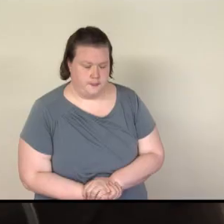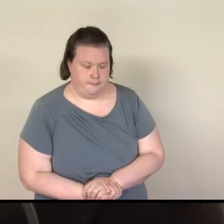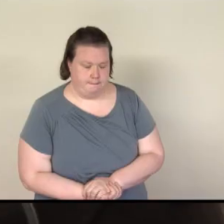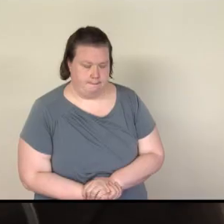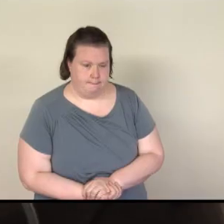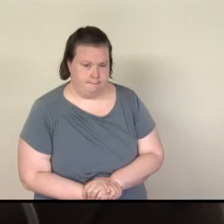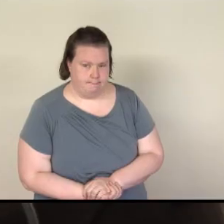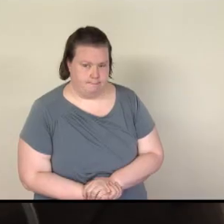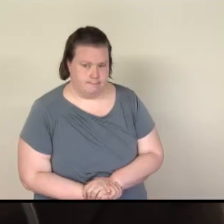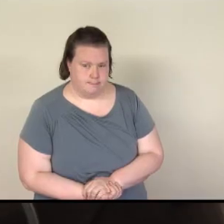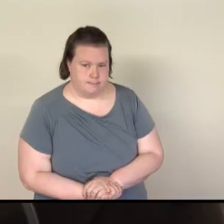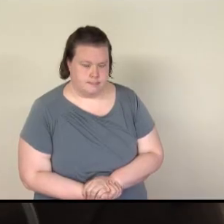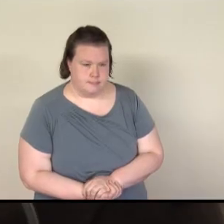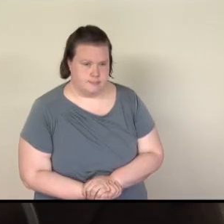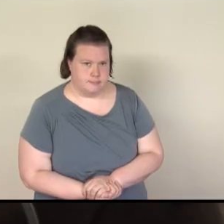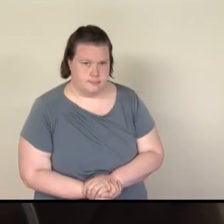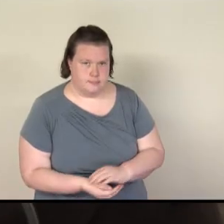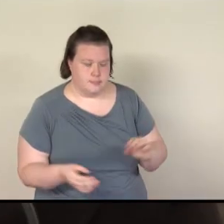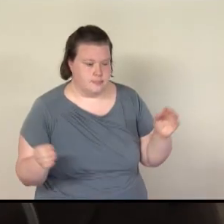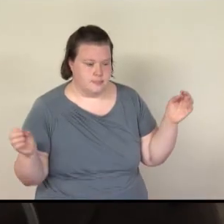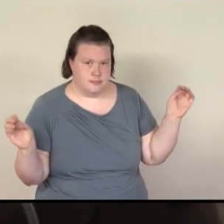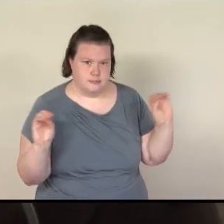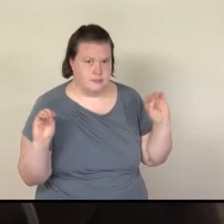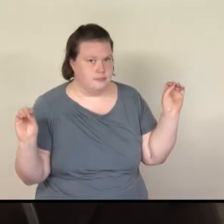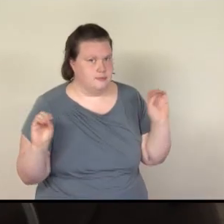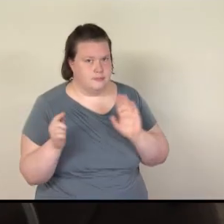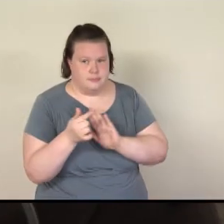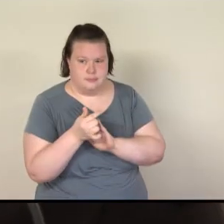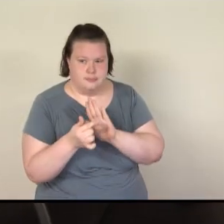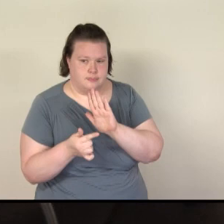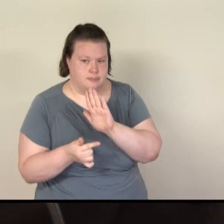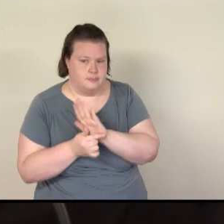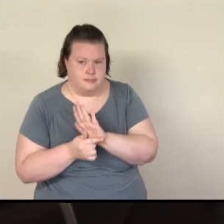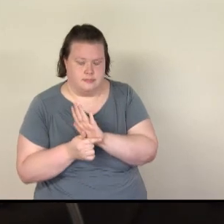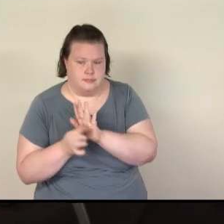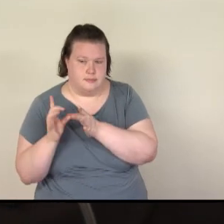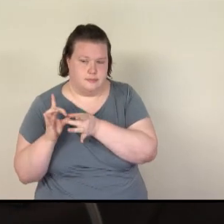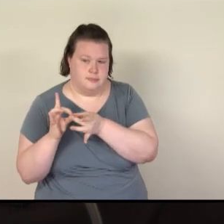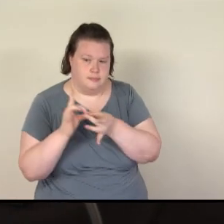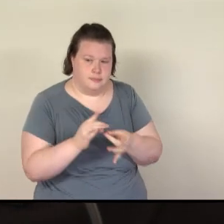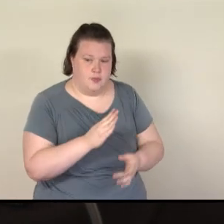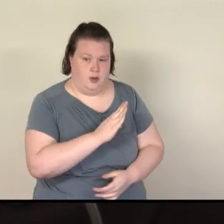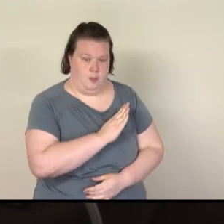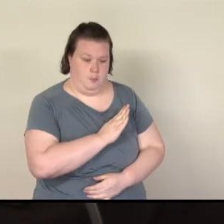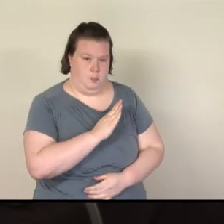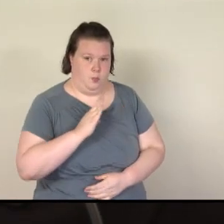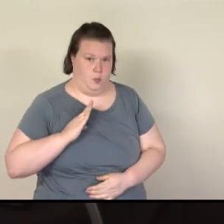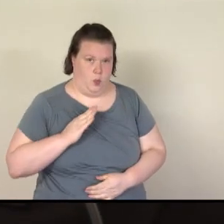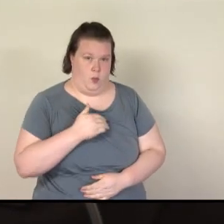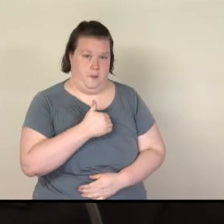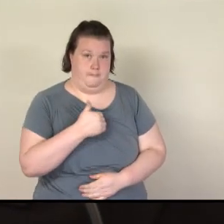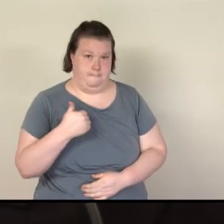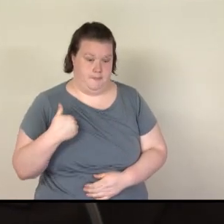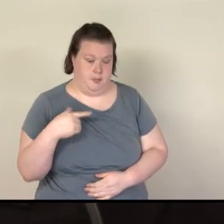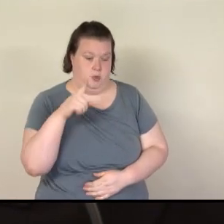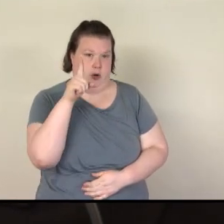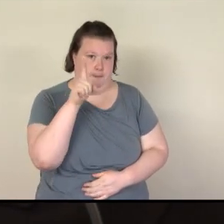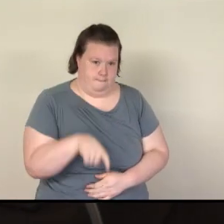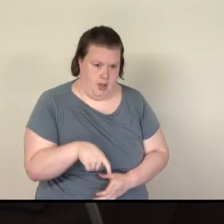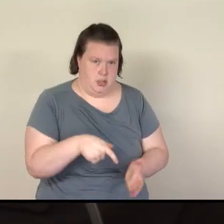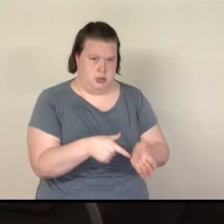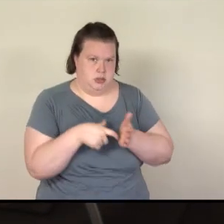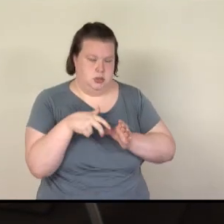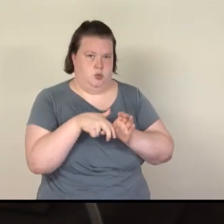practically no law out there dealing with when a board member must recuse themselves from voting